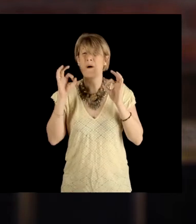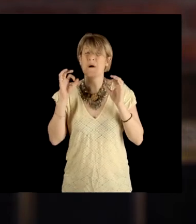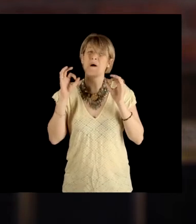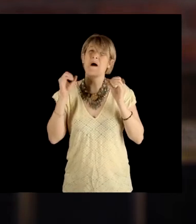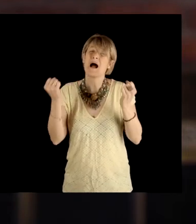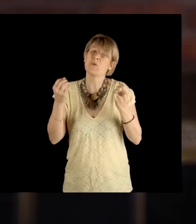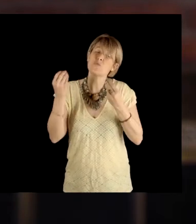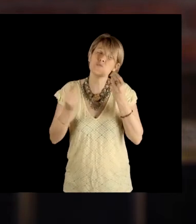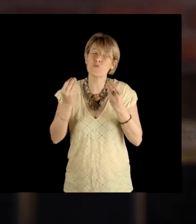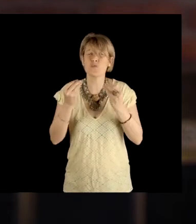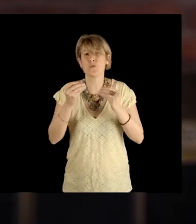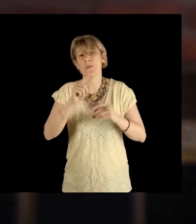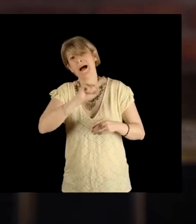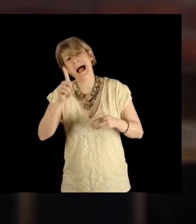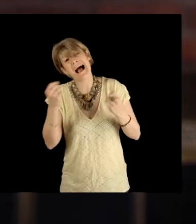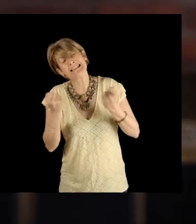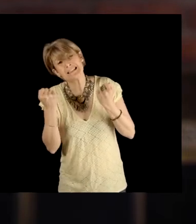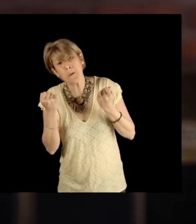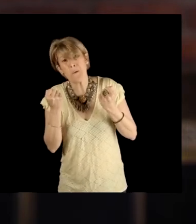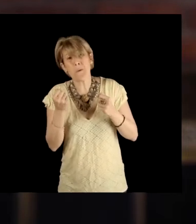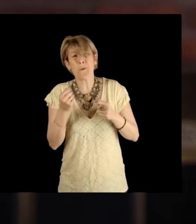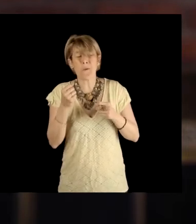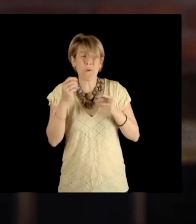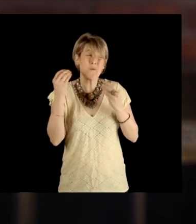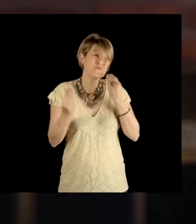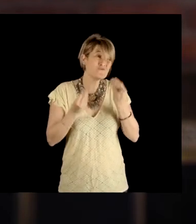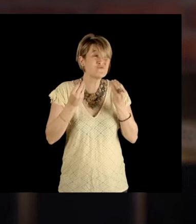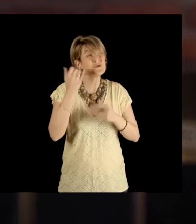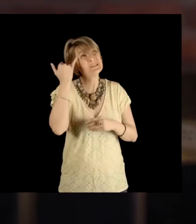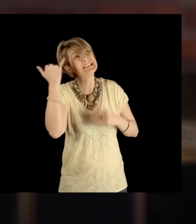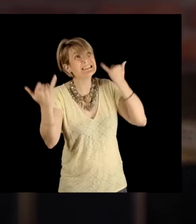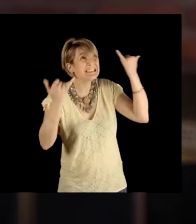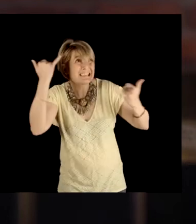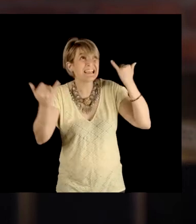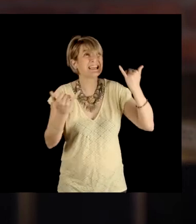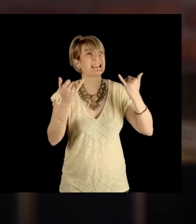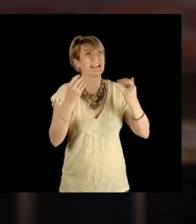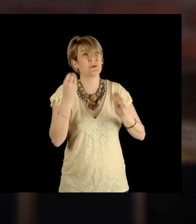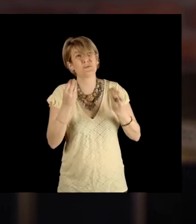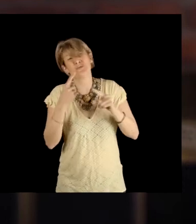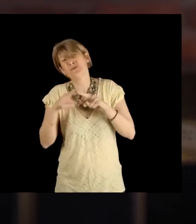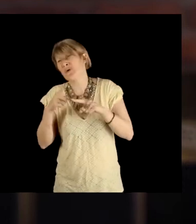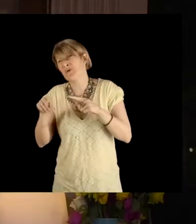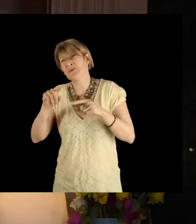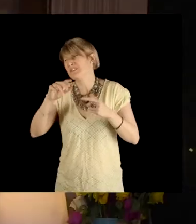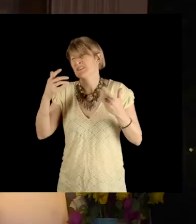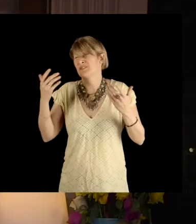deeper levels of consciousness or even mundane level of